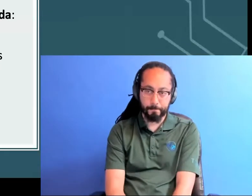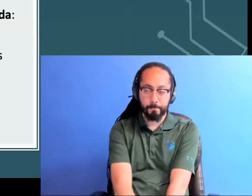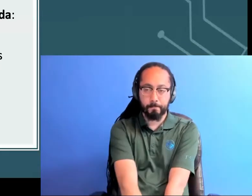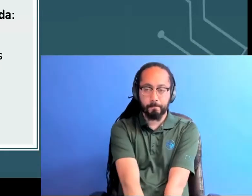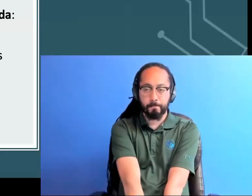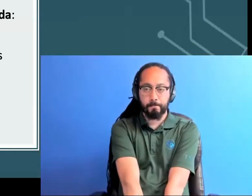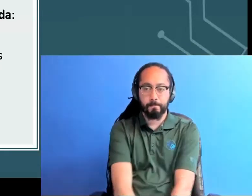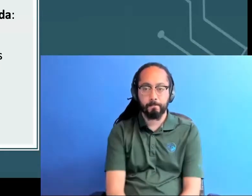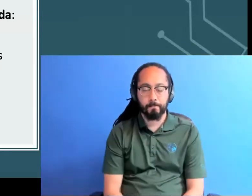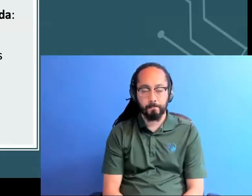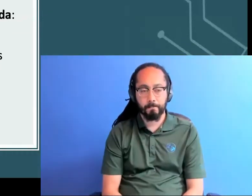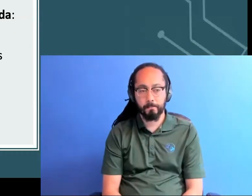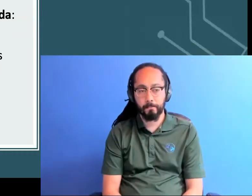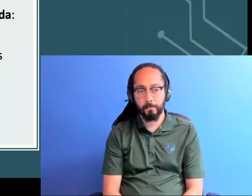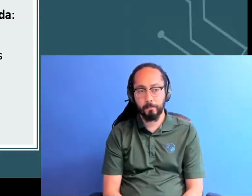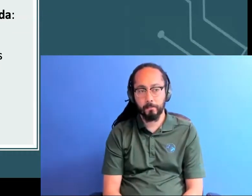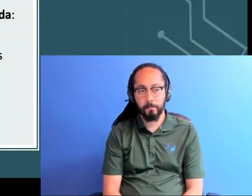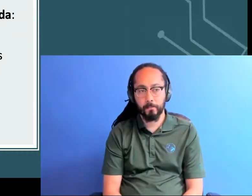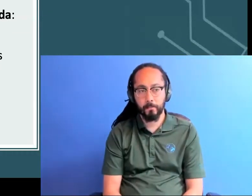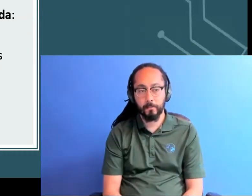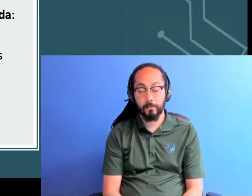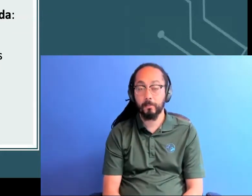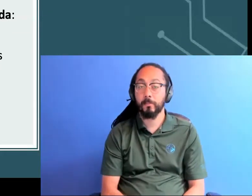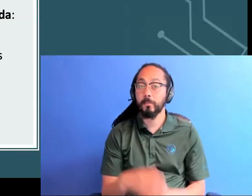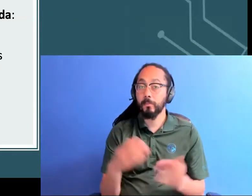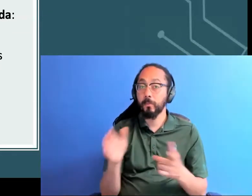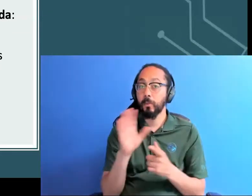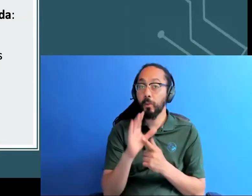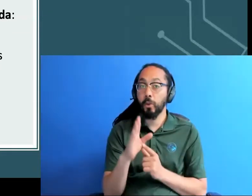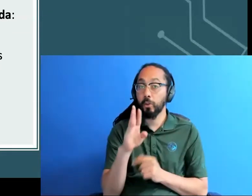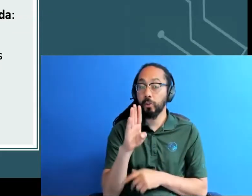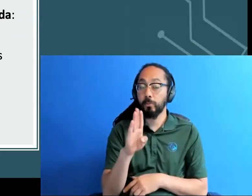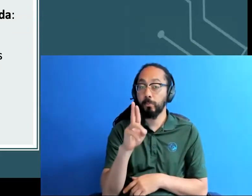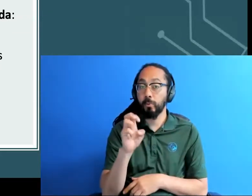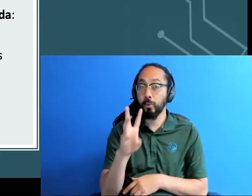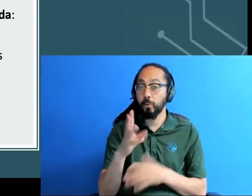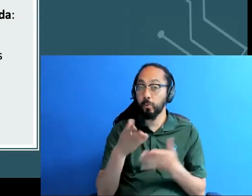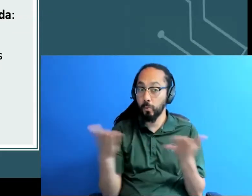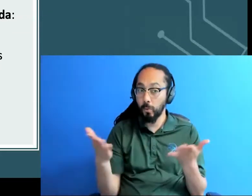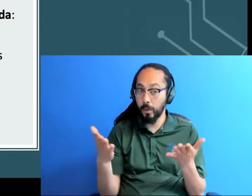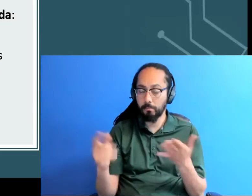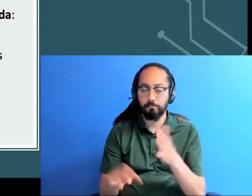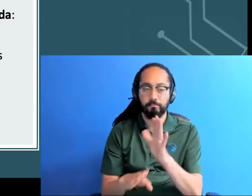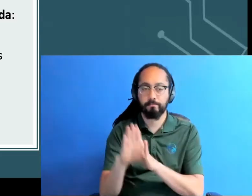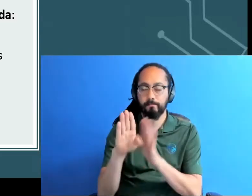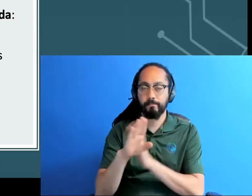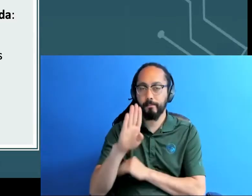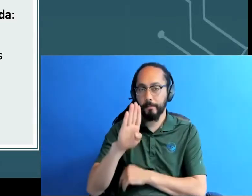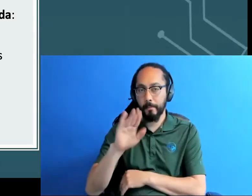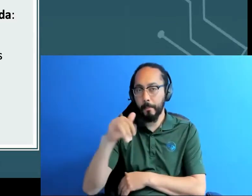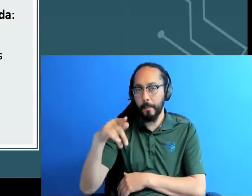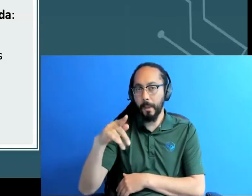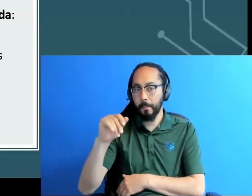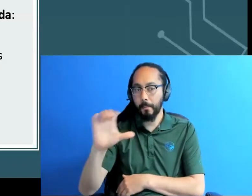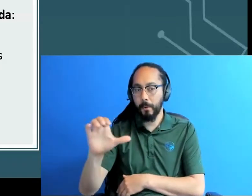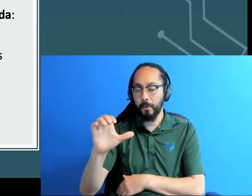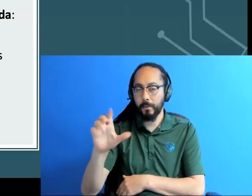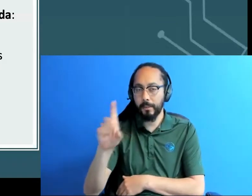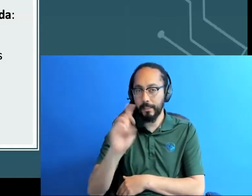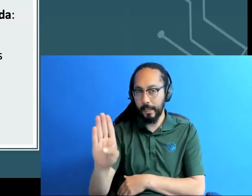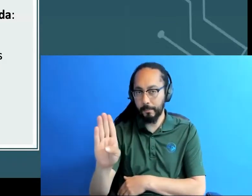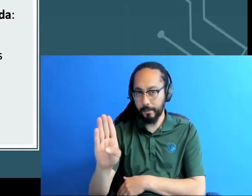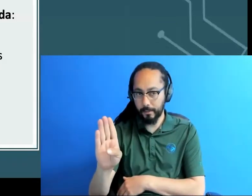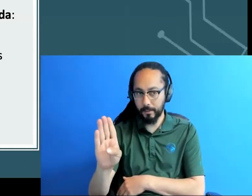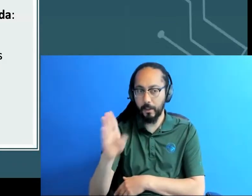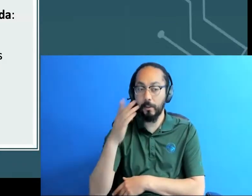Culture Brew is an organization that has built an IBPOC database for artists,